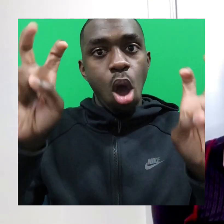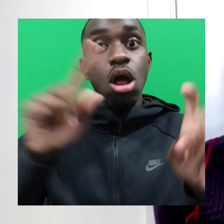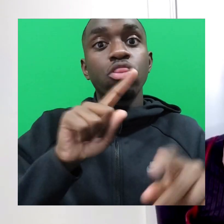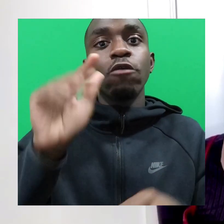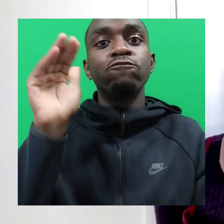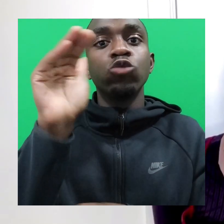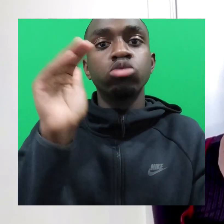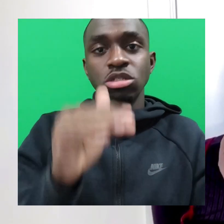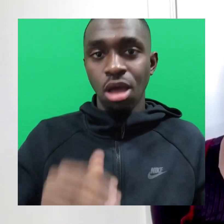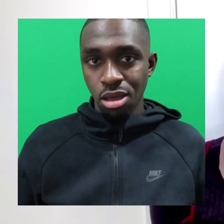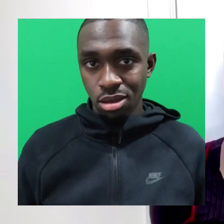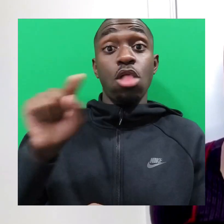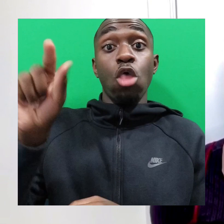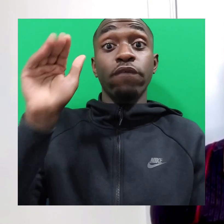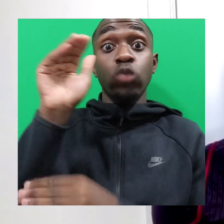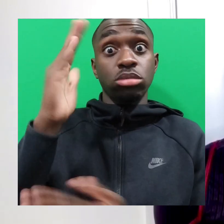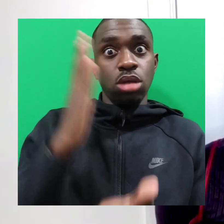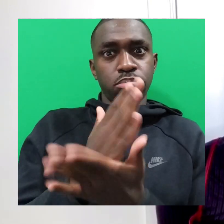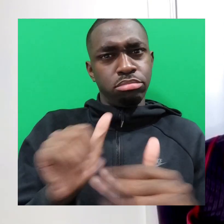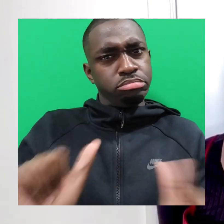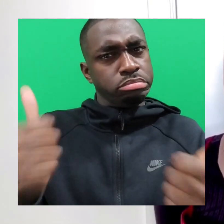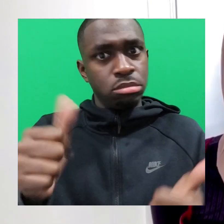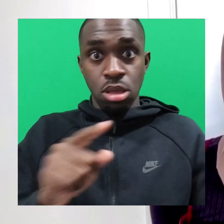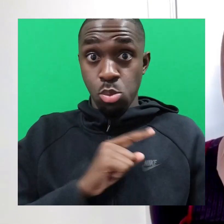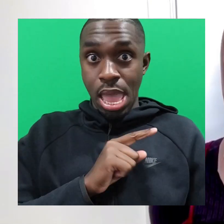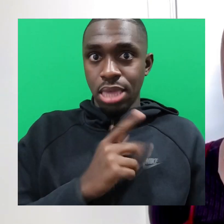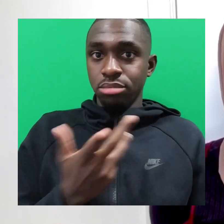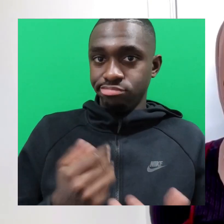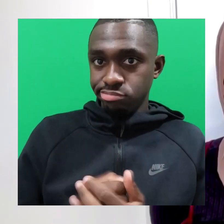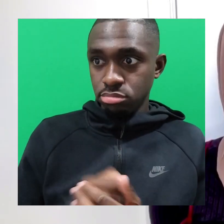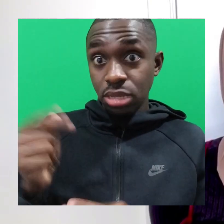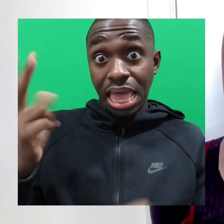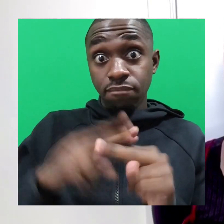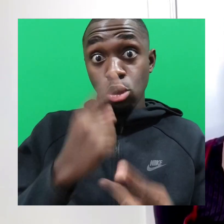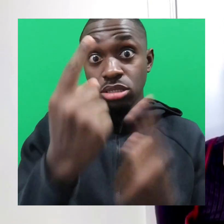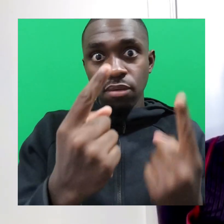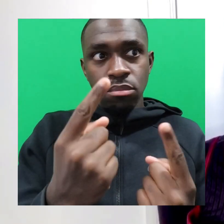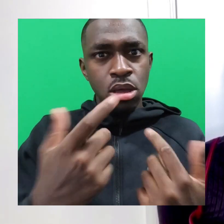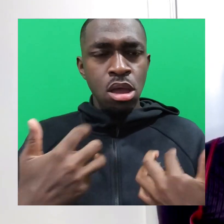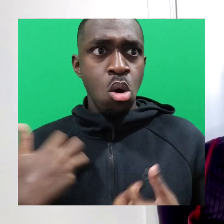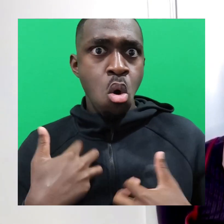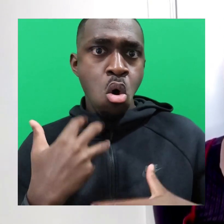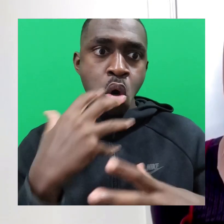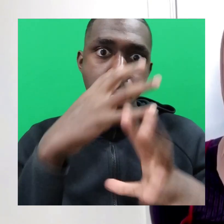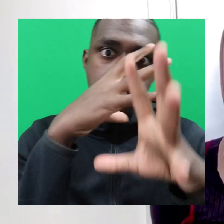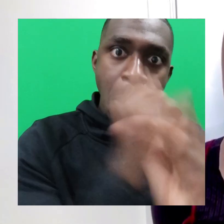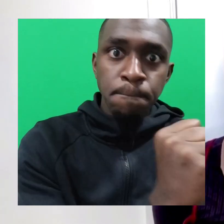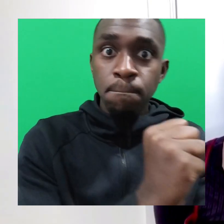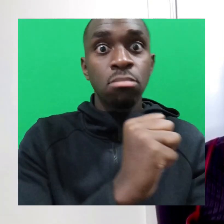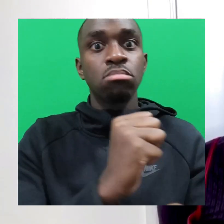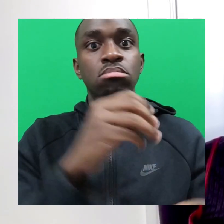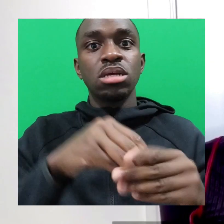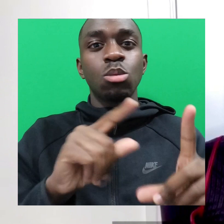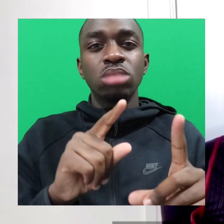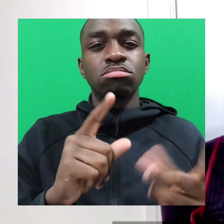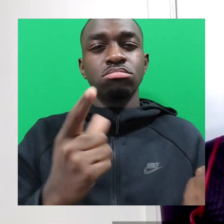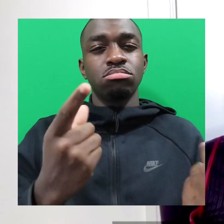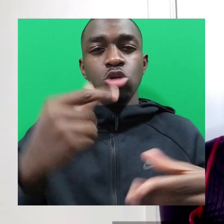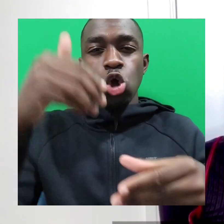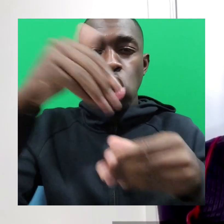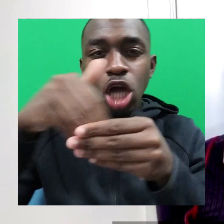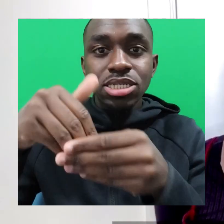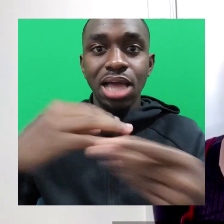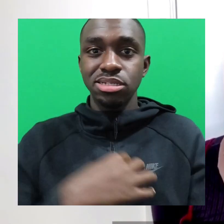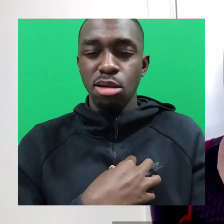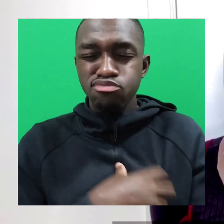like, why are you interested in learning how to code? What are you doing at the moment to prepare yourself? Or are